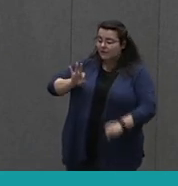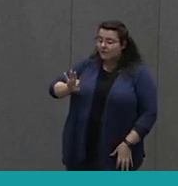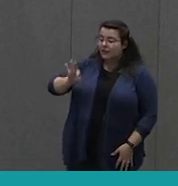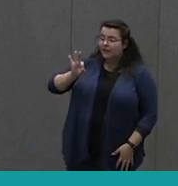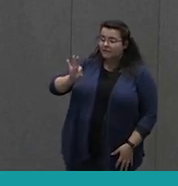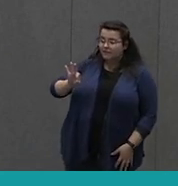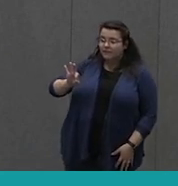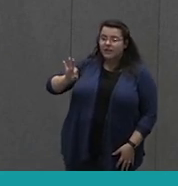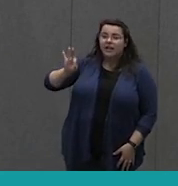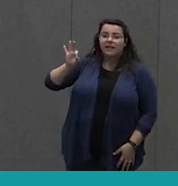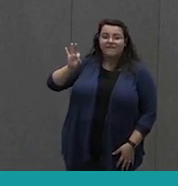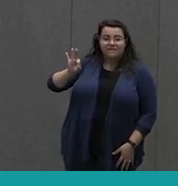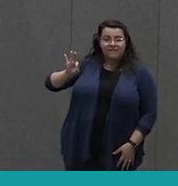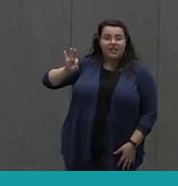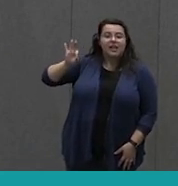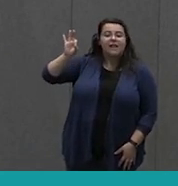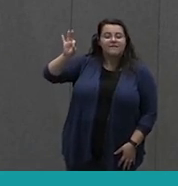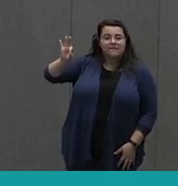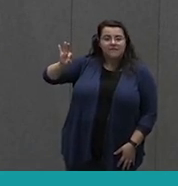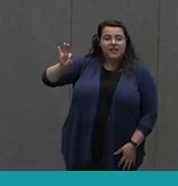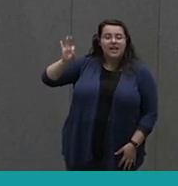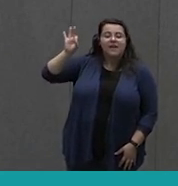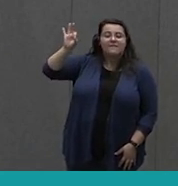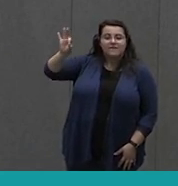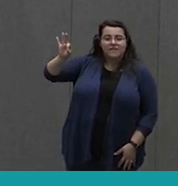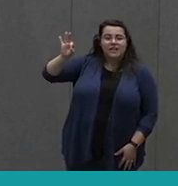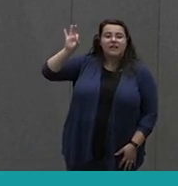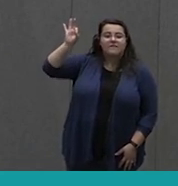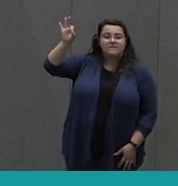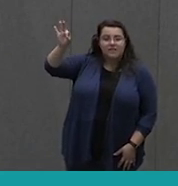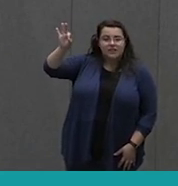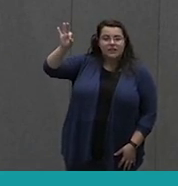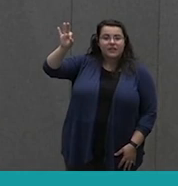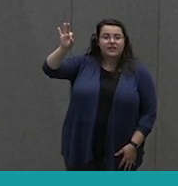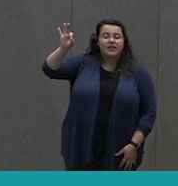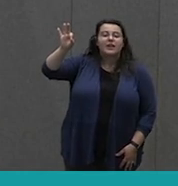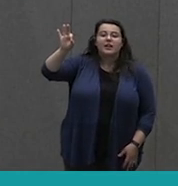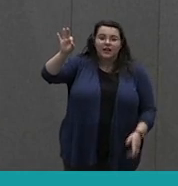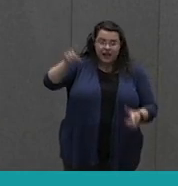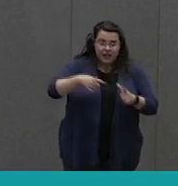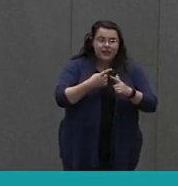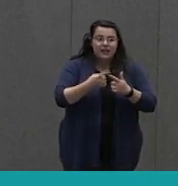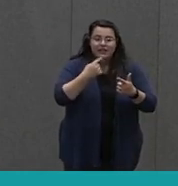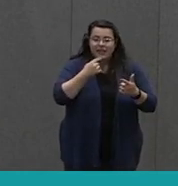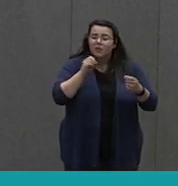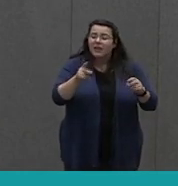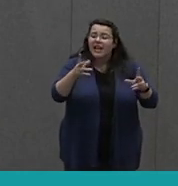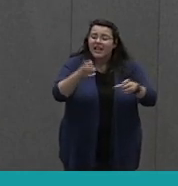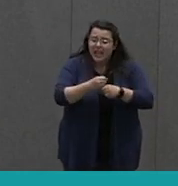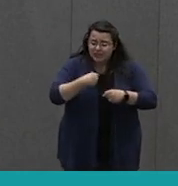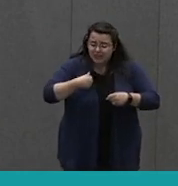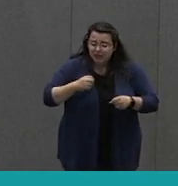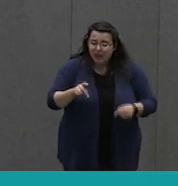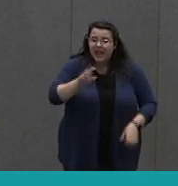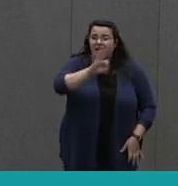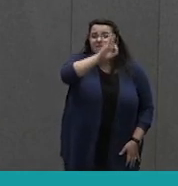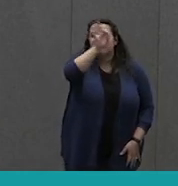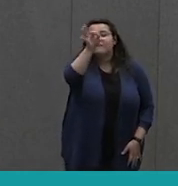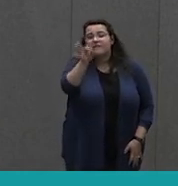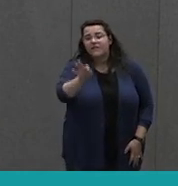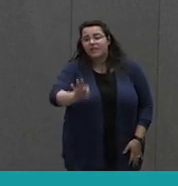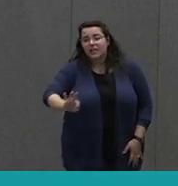B climbs up the ladder and he says, are you guys sure you'll catch me? And at says, yeah, no problem. We got you, man. We'll catch